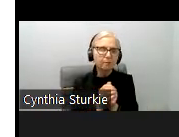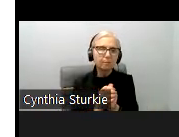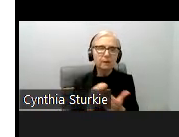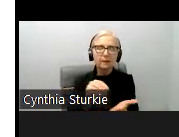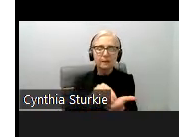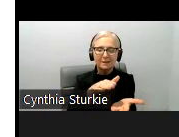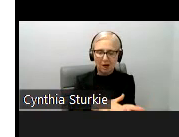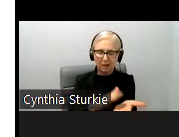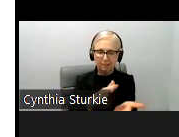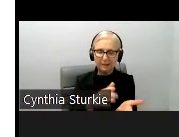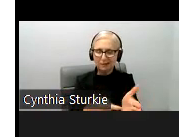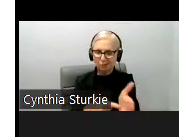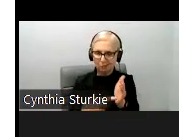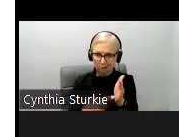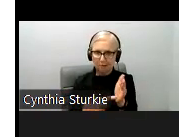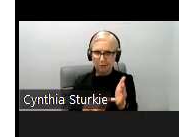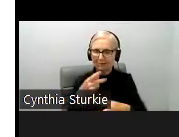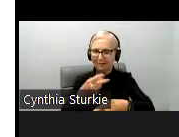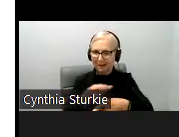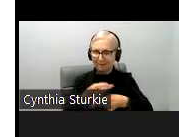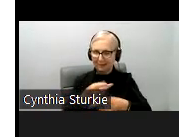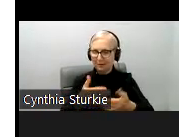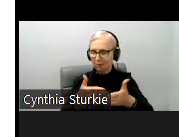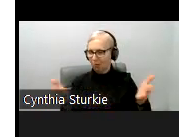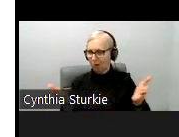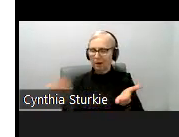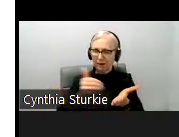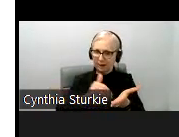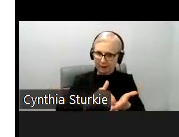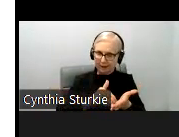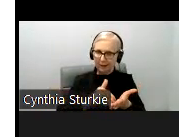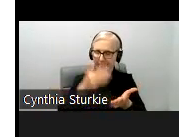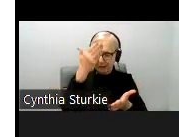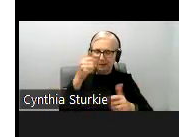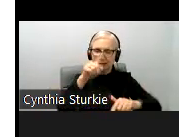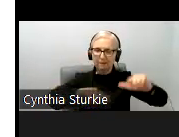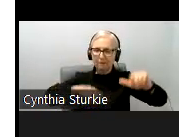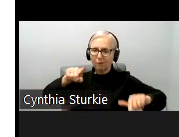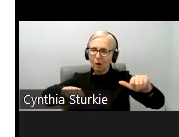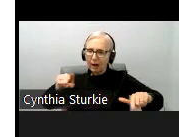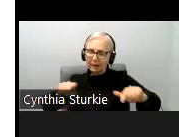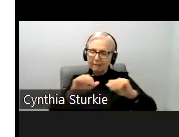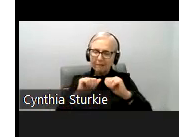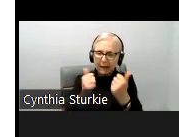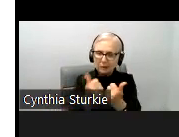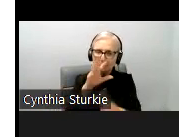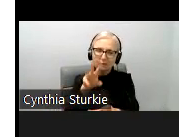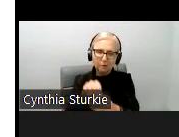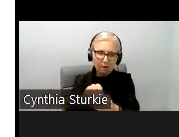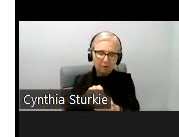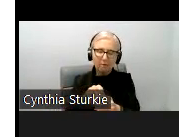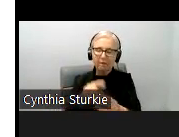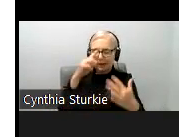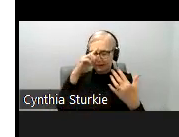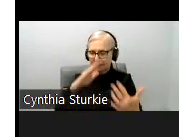Documentation requirements, we kept these fairly broad, again, trying to account for a variety of types of agencies. The